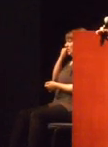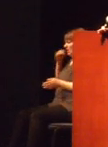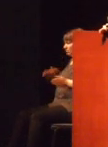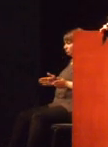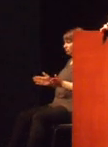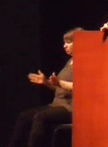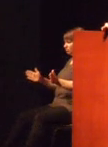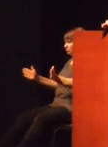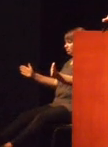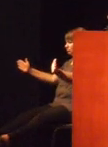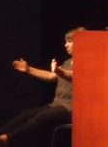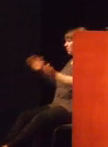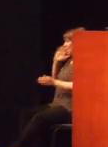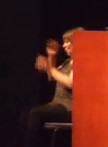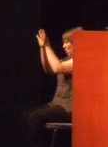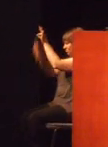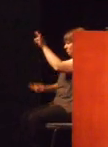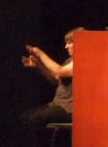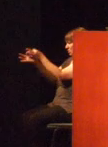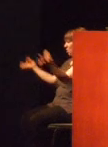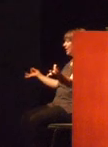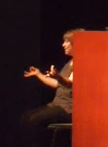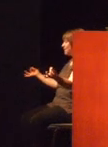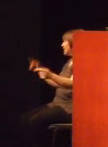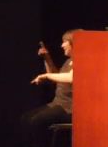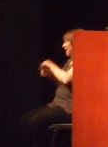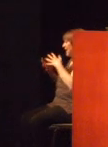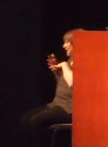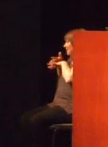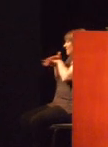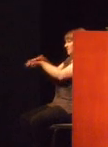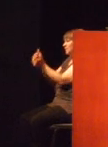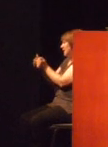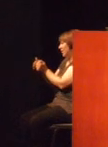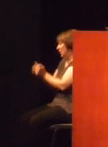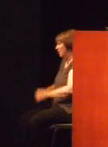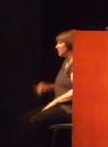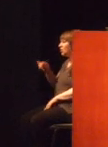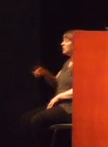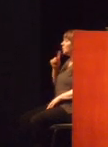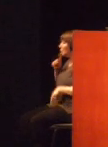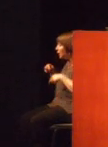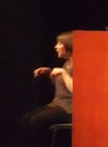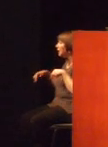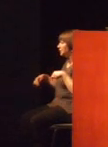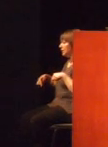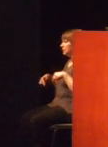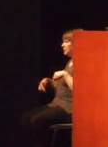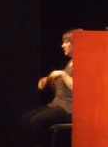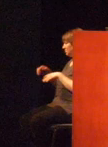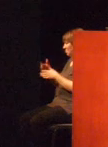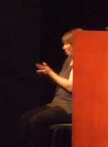I'm going to split in two because they feel incompatible. And so this can be a very angst-provoking stage, and